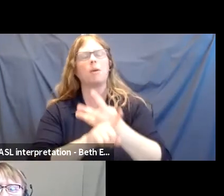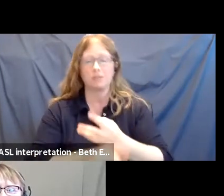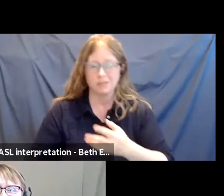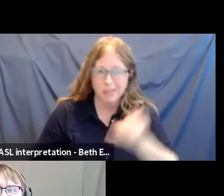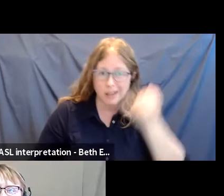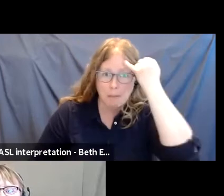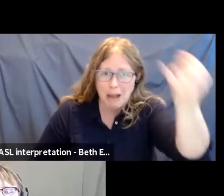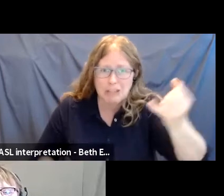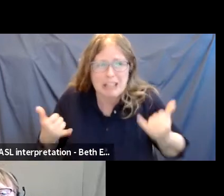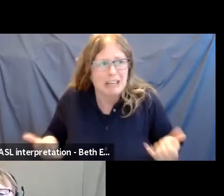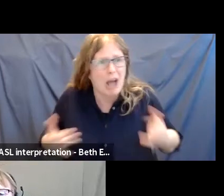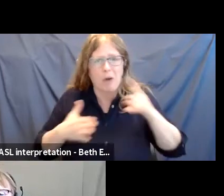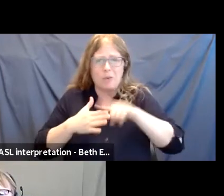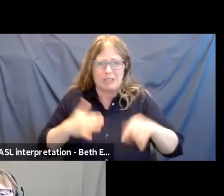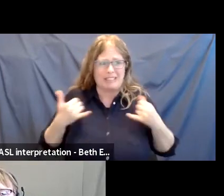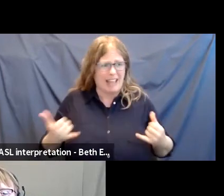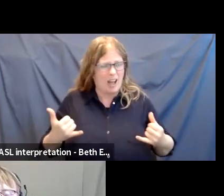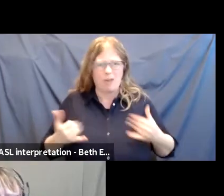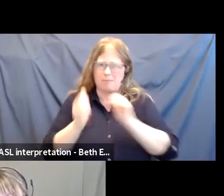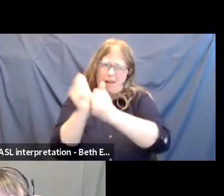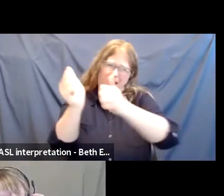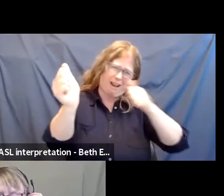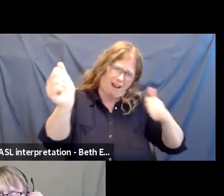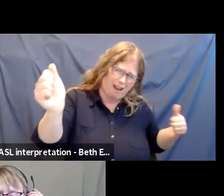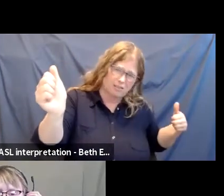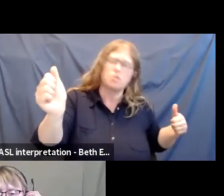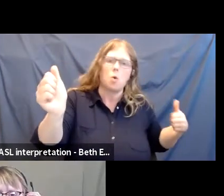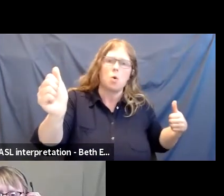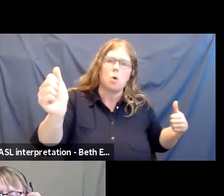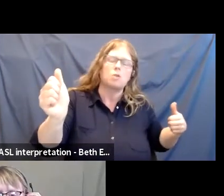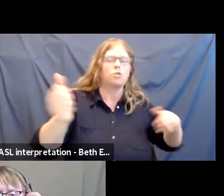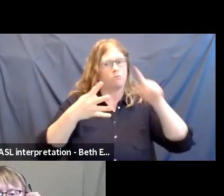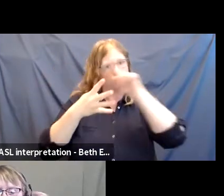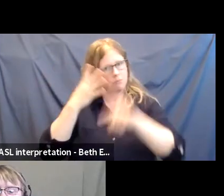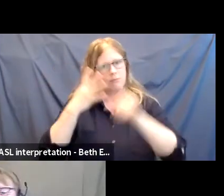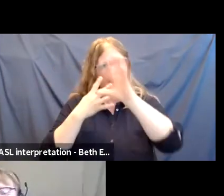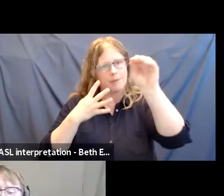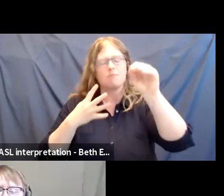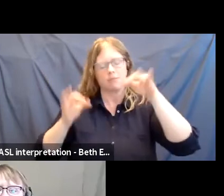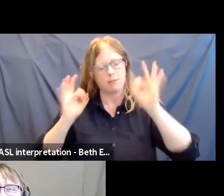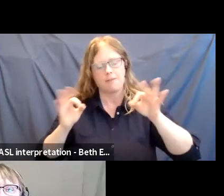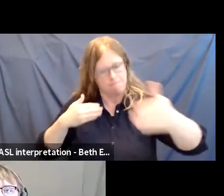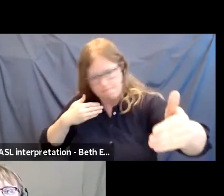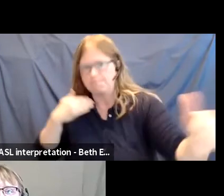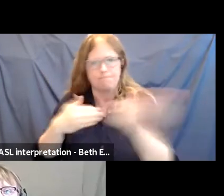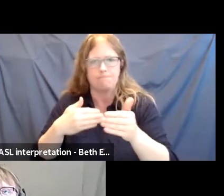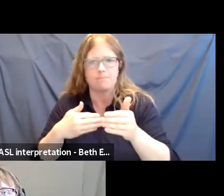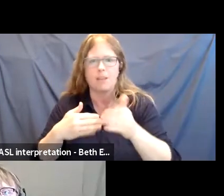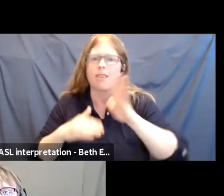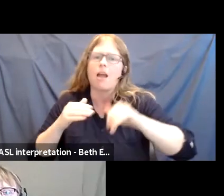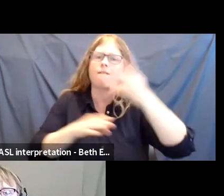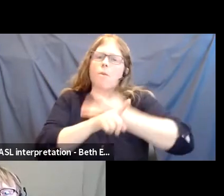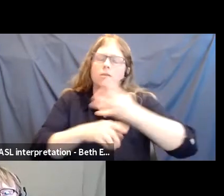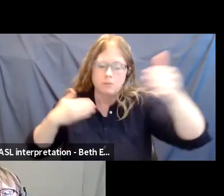now, and then we'd be so far behind. So they actually compress those as tight as they can. When you look at any other shot,